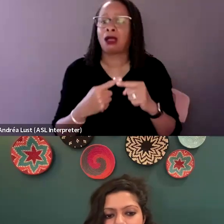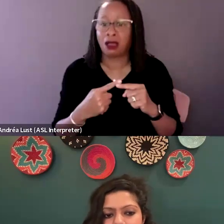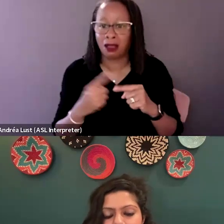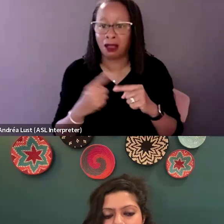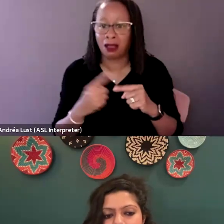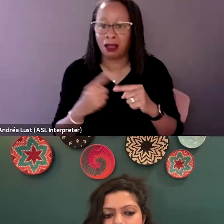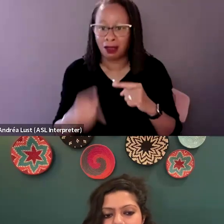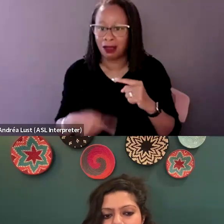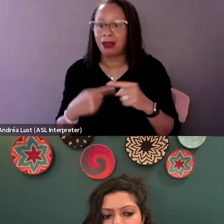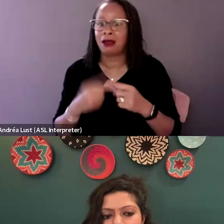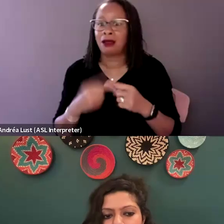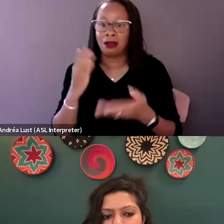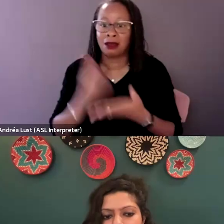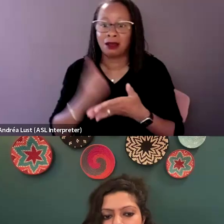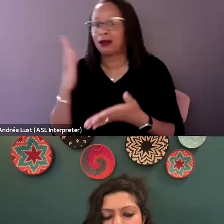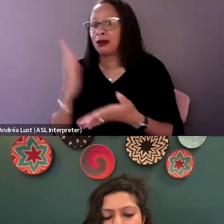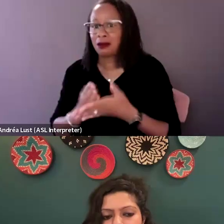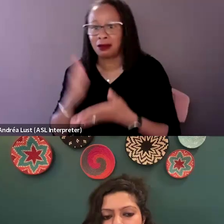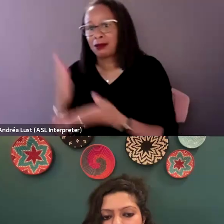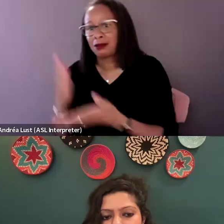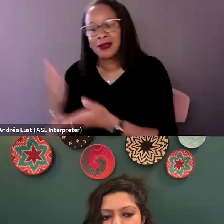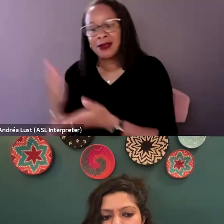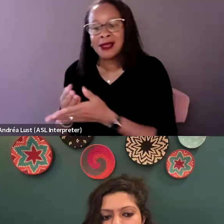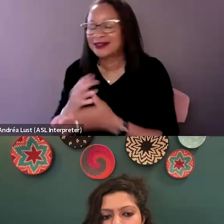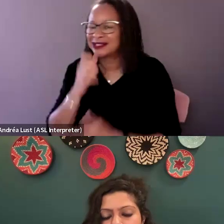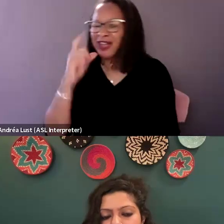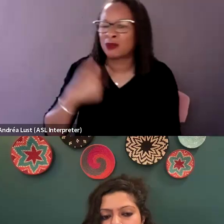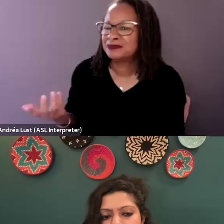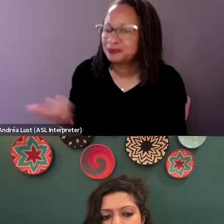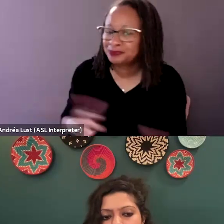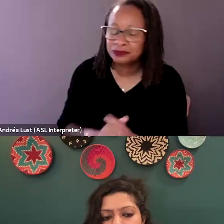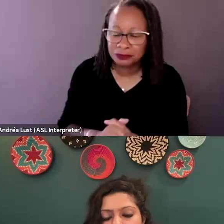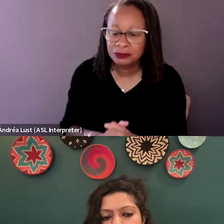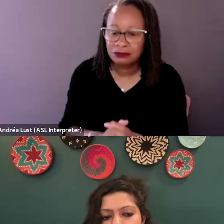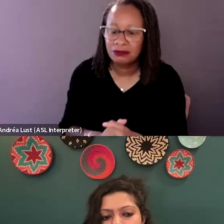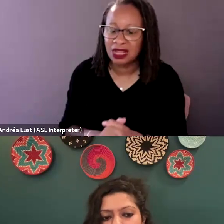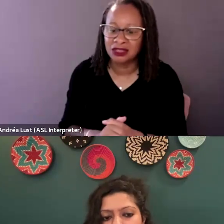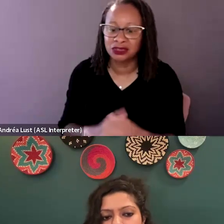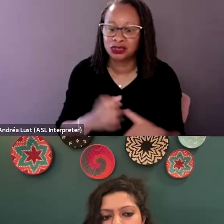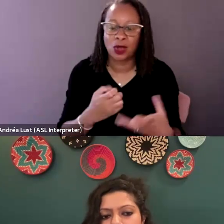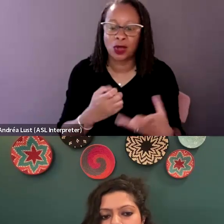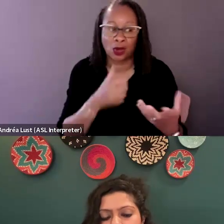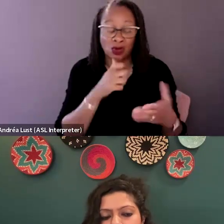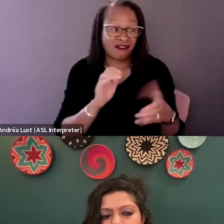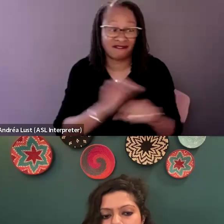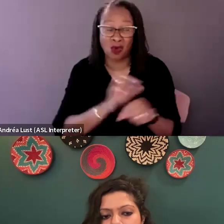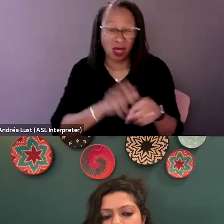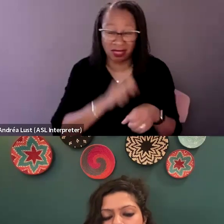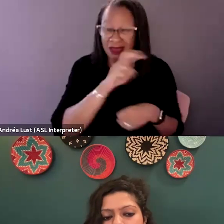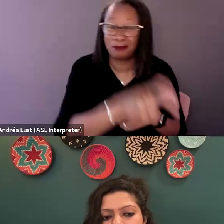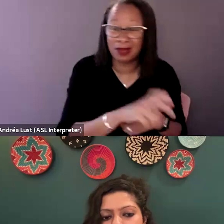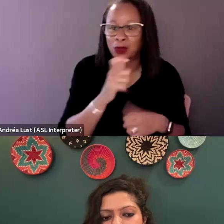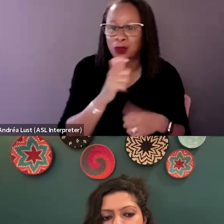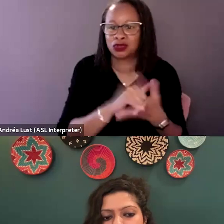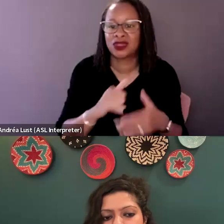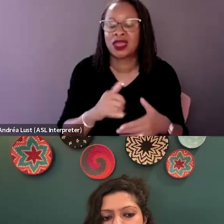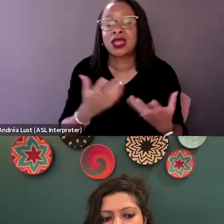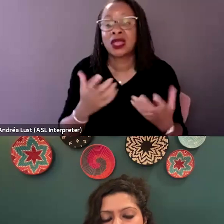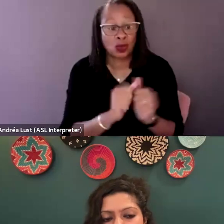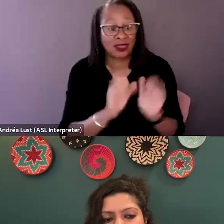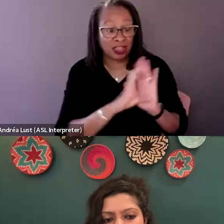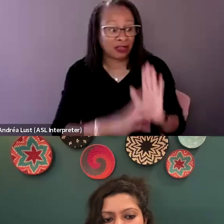of the social, while um, the other delicious stuff of character and story